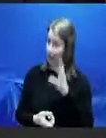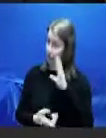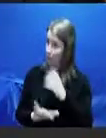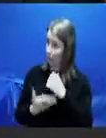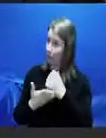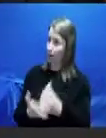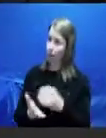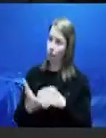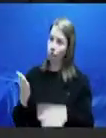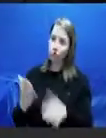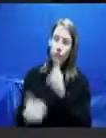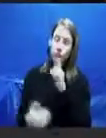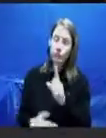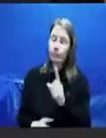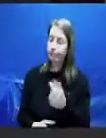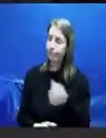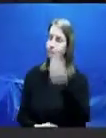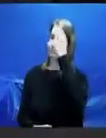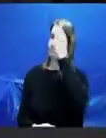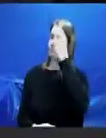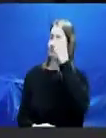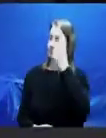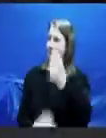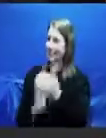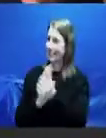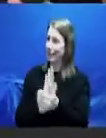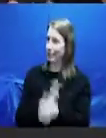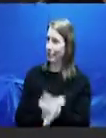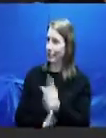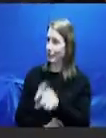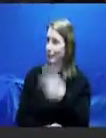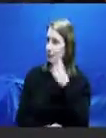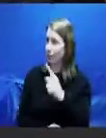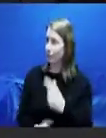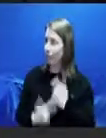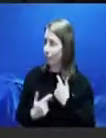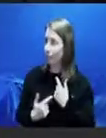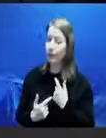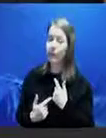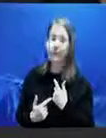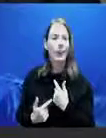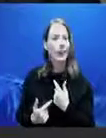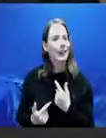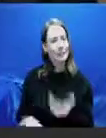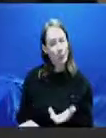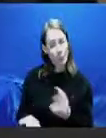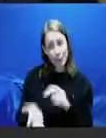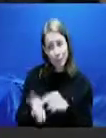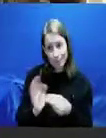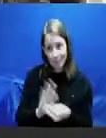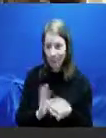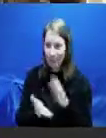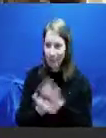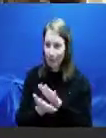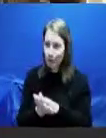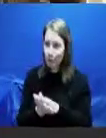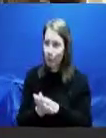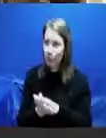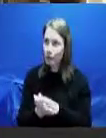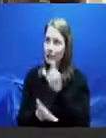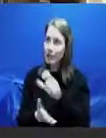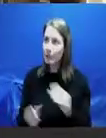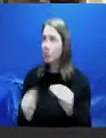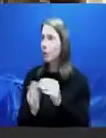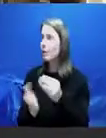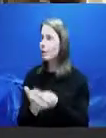standards? And so really what's needed is not necessarily new dollars, but a redirection of current dollars. But even current